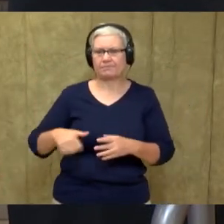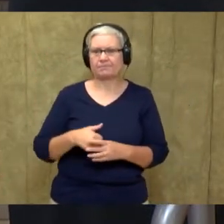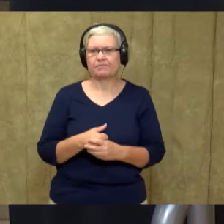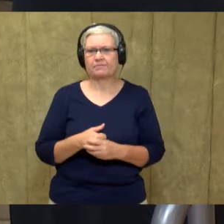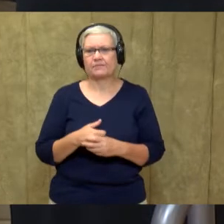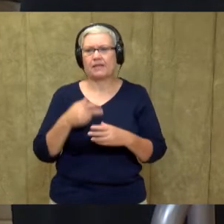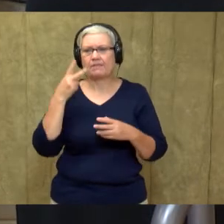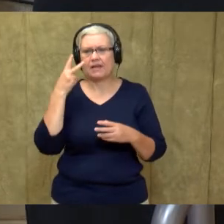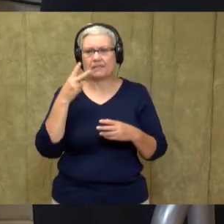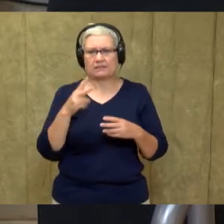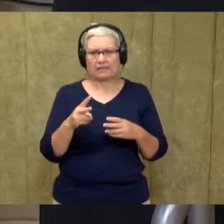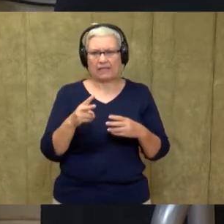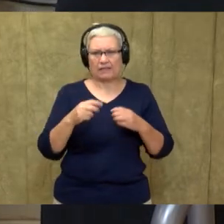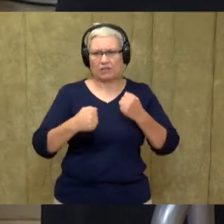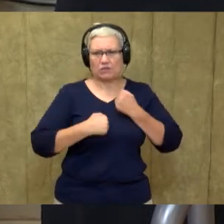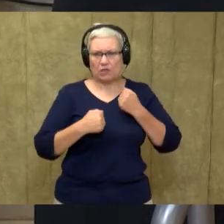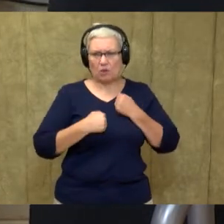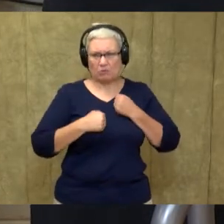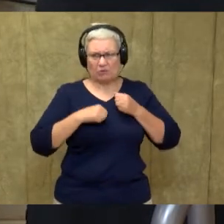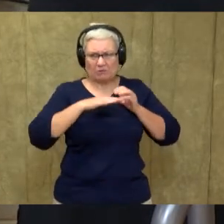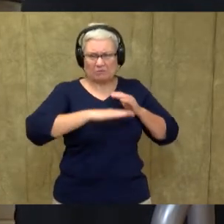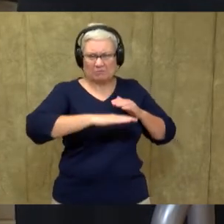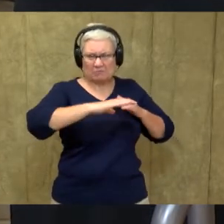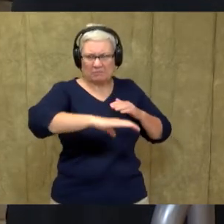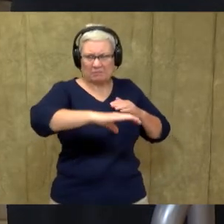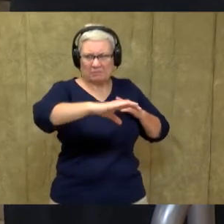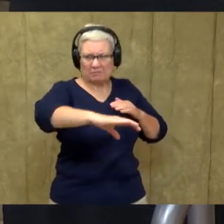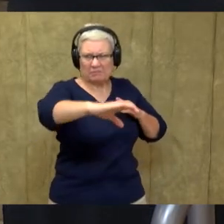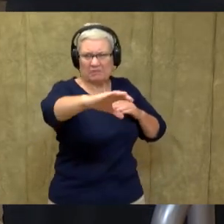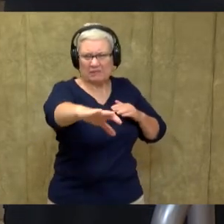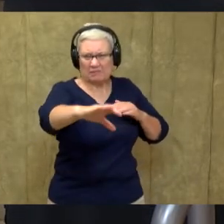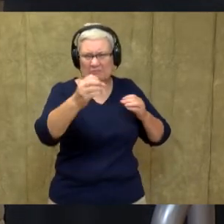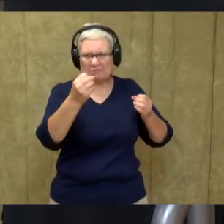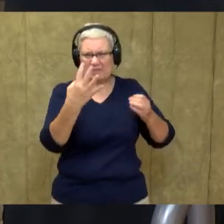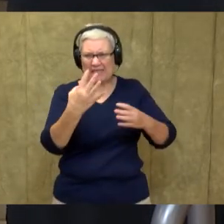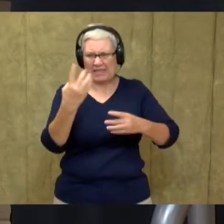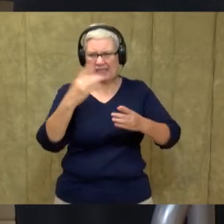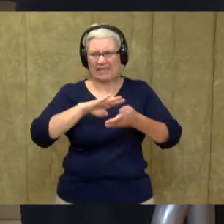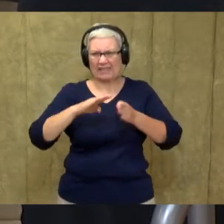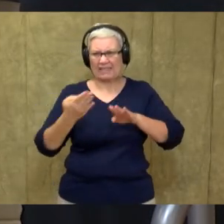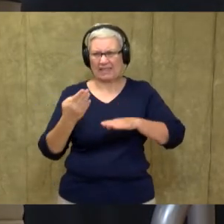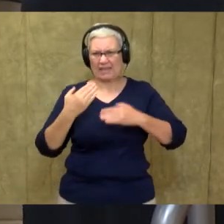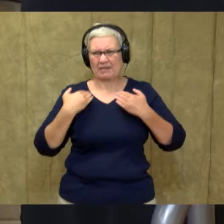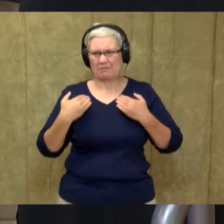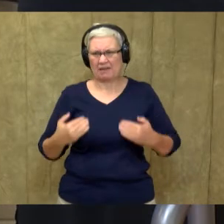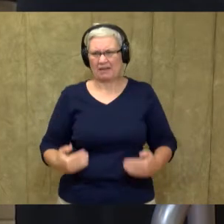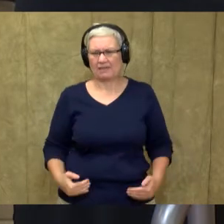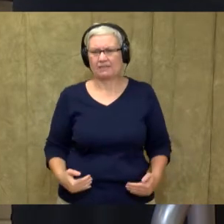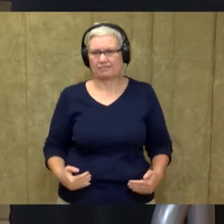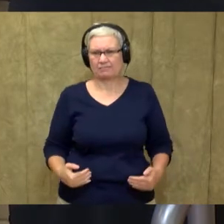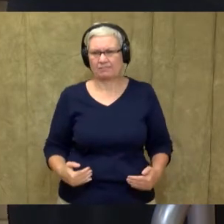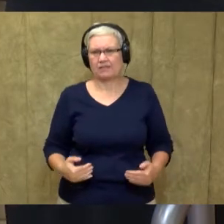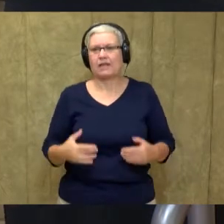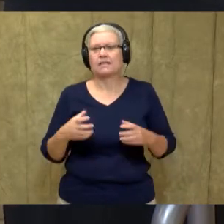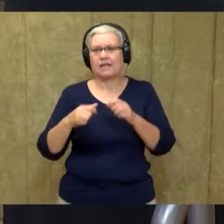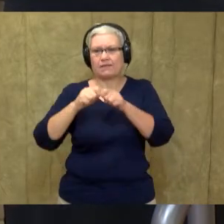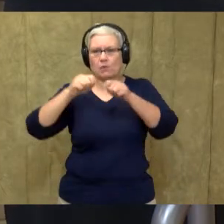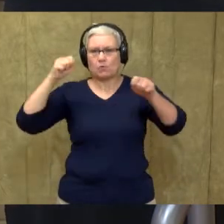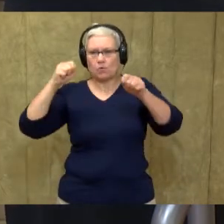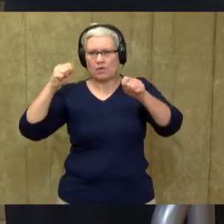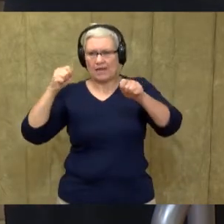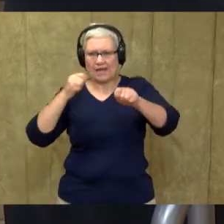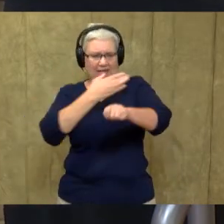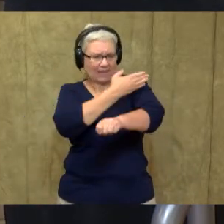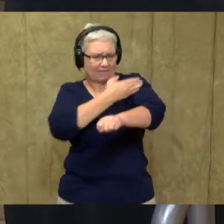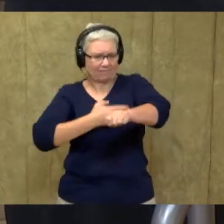American soldiers dead on the battlefield is as stark and brutal a memory as the one of the grenade that ripped off my right arm